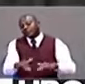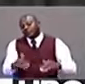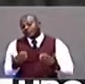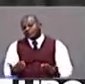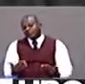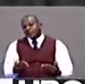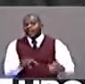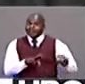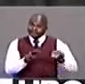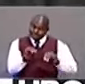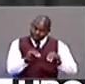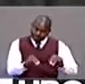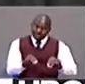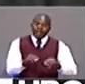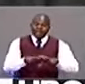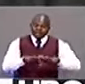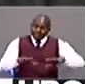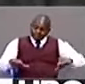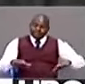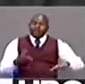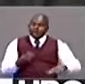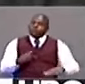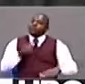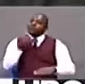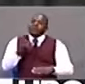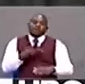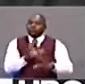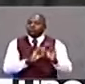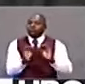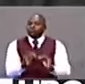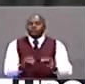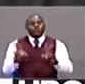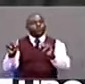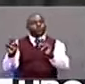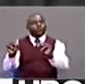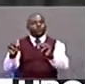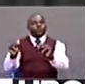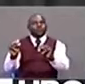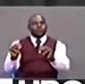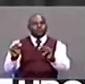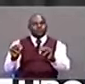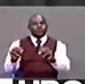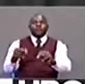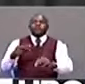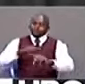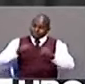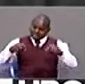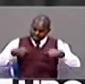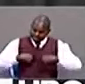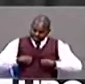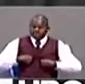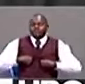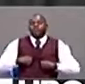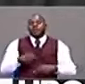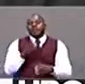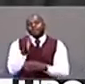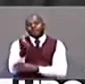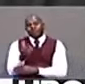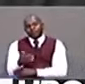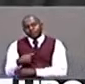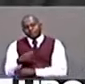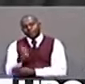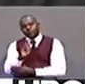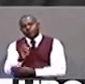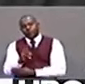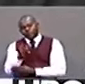there are managed land conflicts when we don't have any known by us as the ministry that is supposed to be